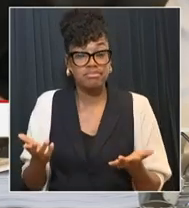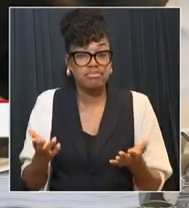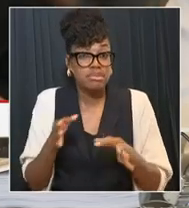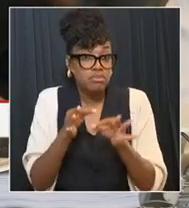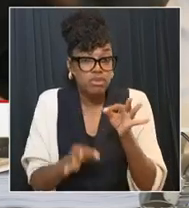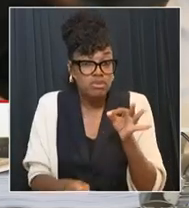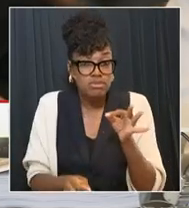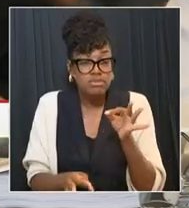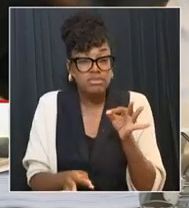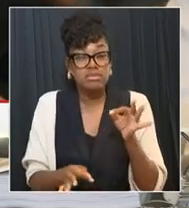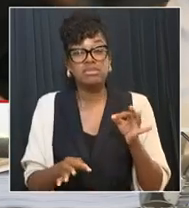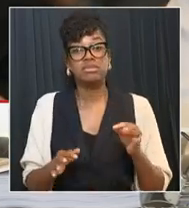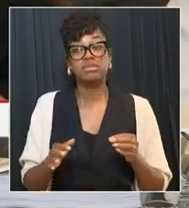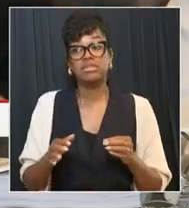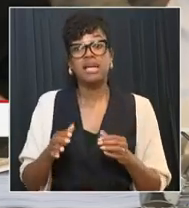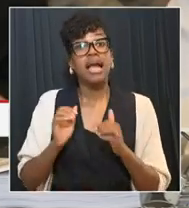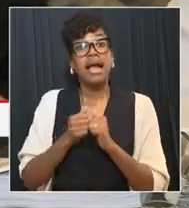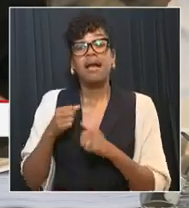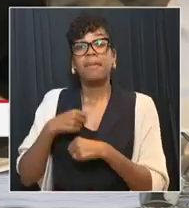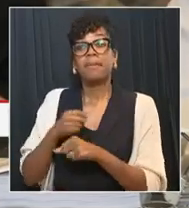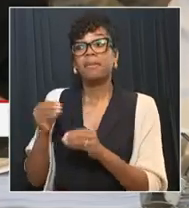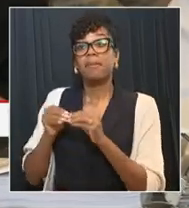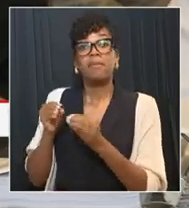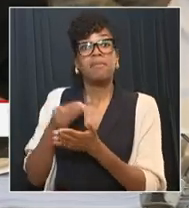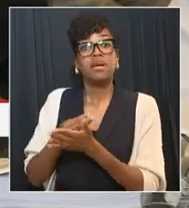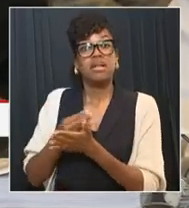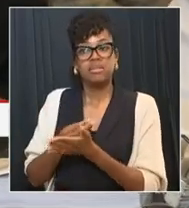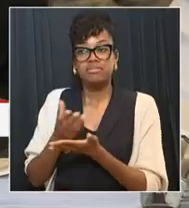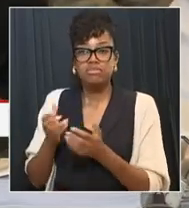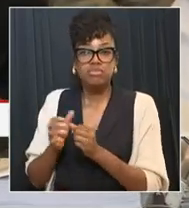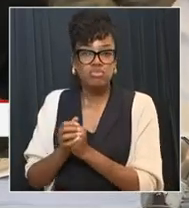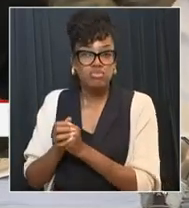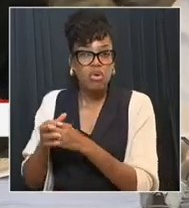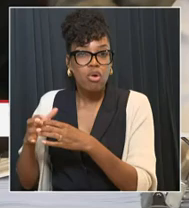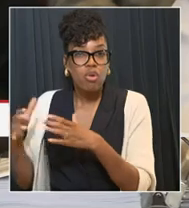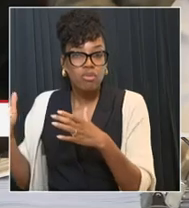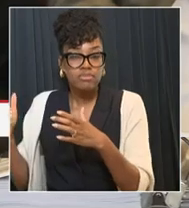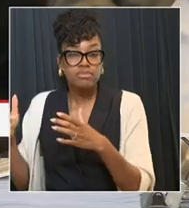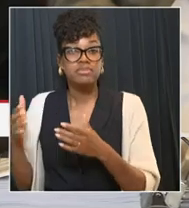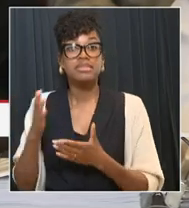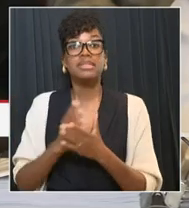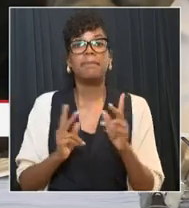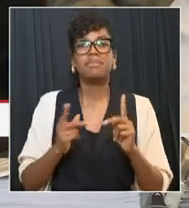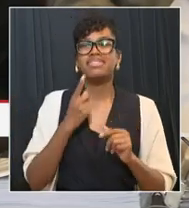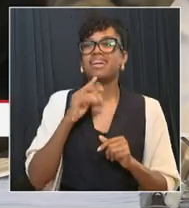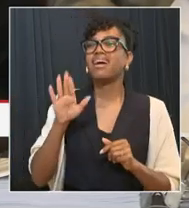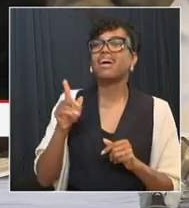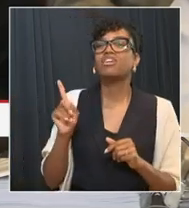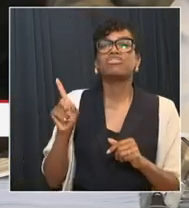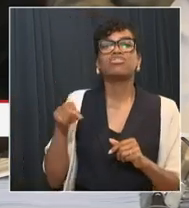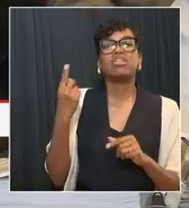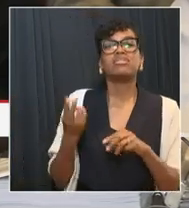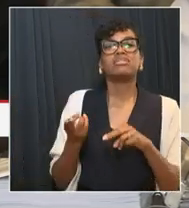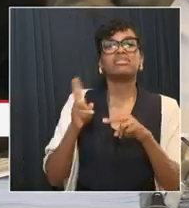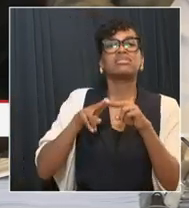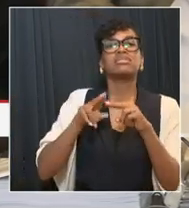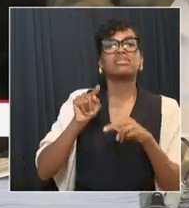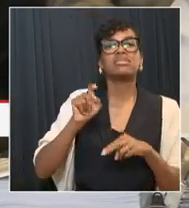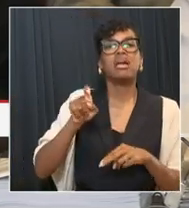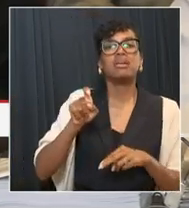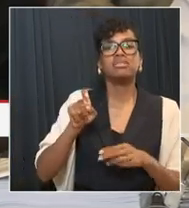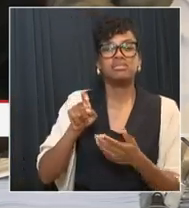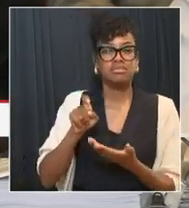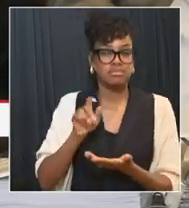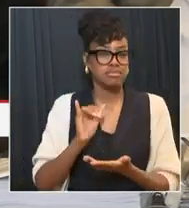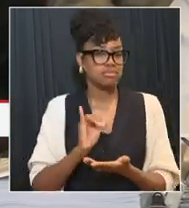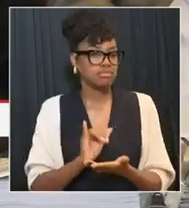our path is growth. Some other people will suggest just raising taxes. And what I know about what